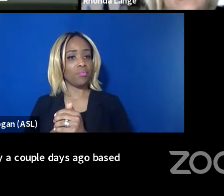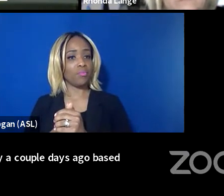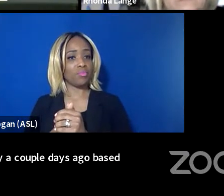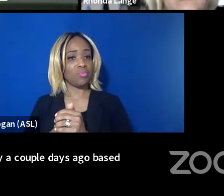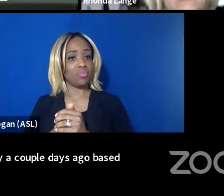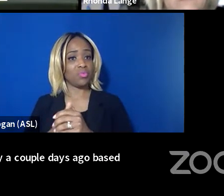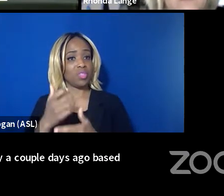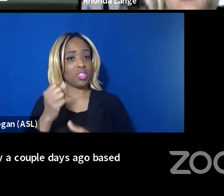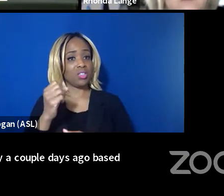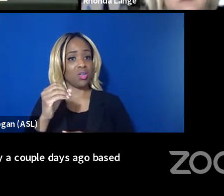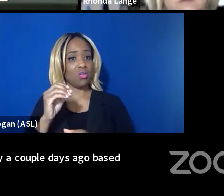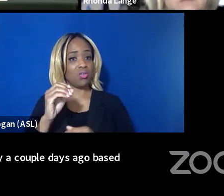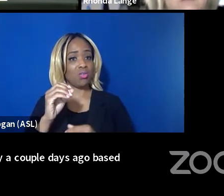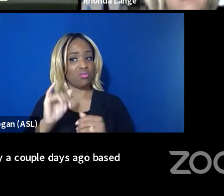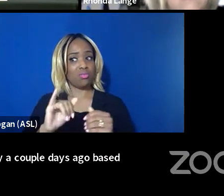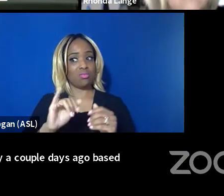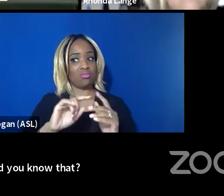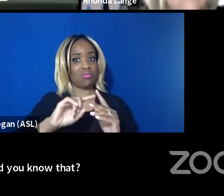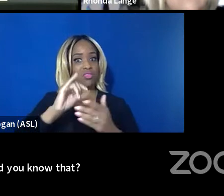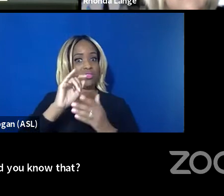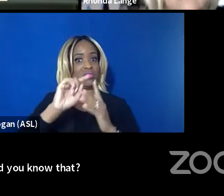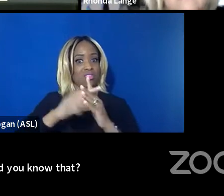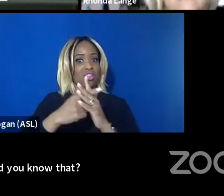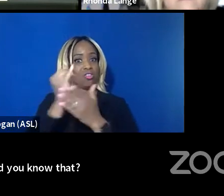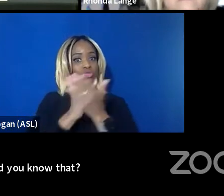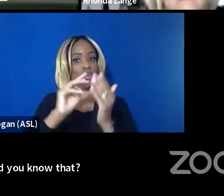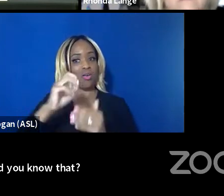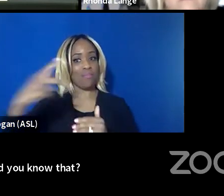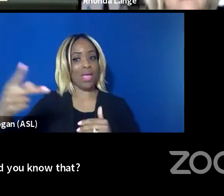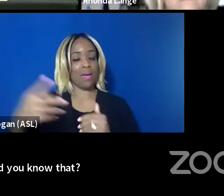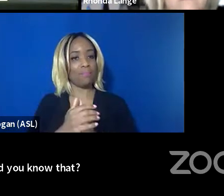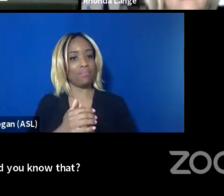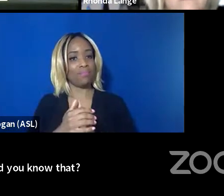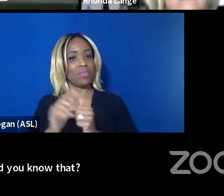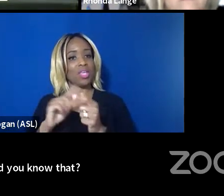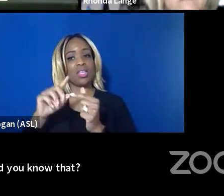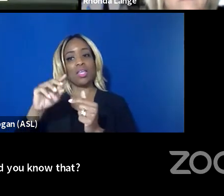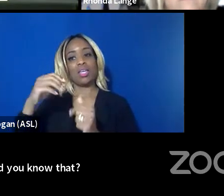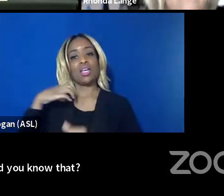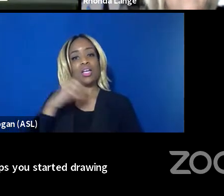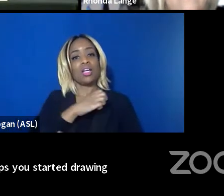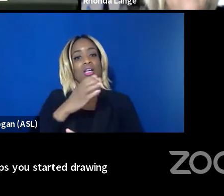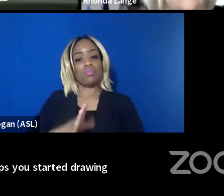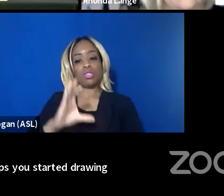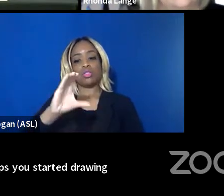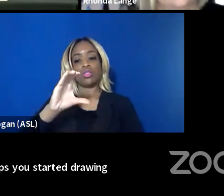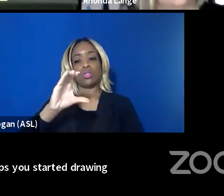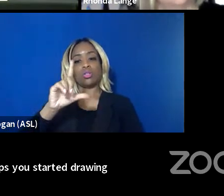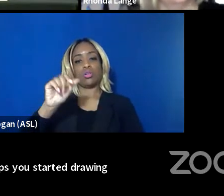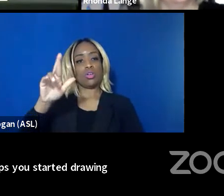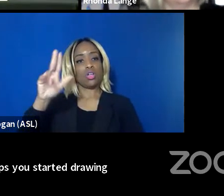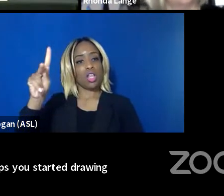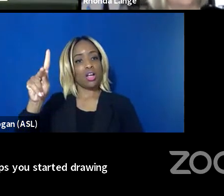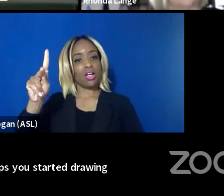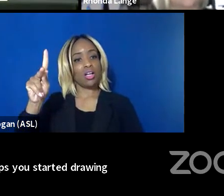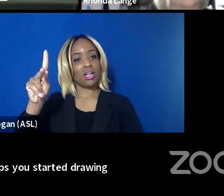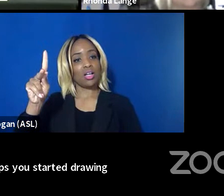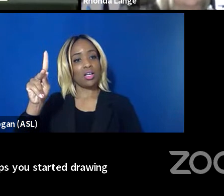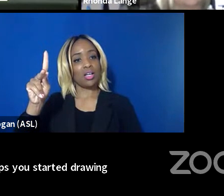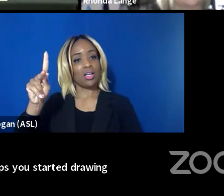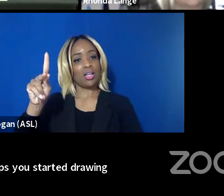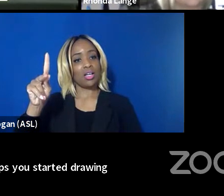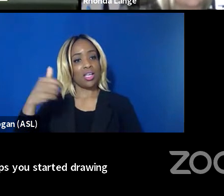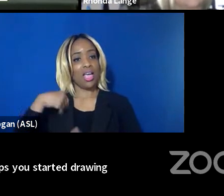Did you know that? So these are the beginnings of maps. You started drawing maps already. And then Mr. Clark, Commissioner Clark, he's got a, by golly, he's